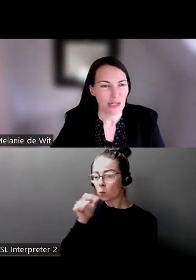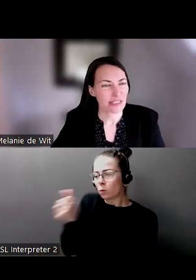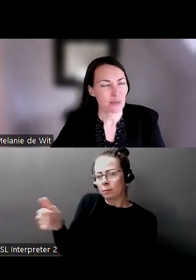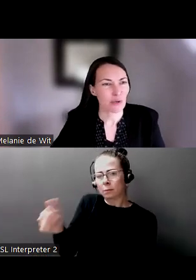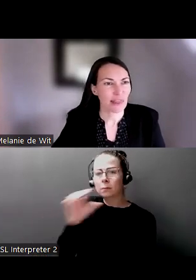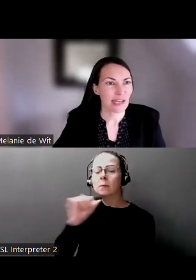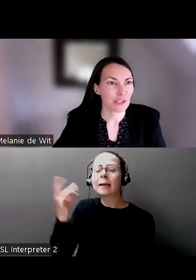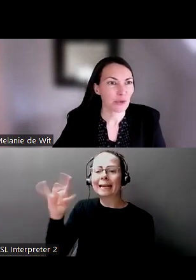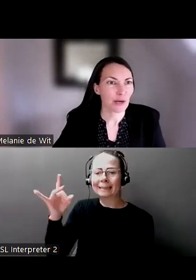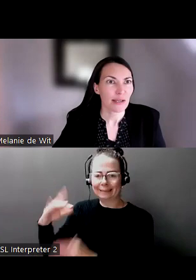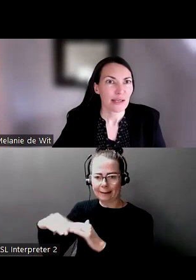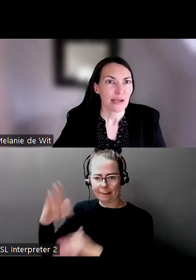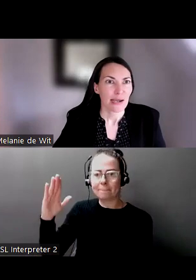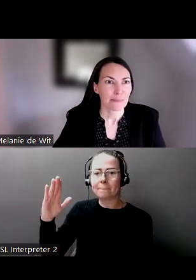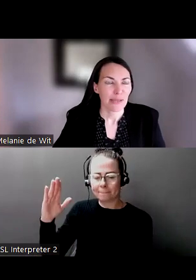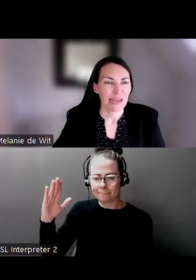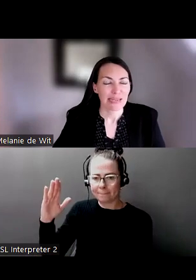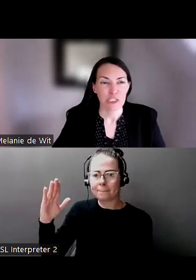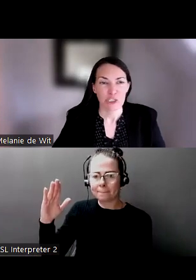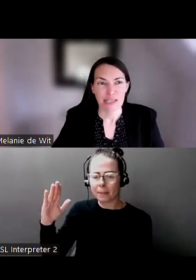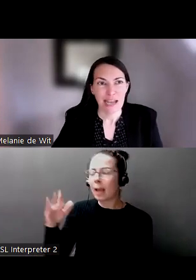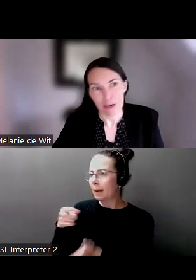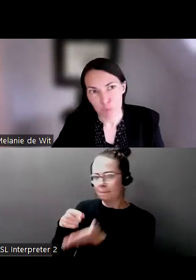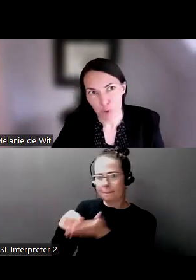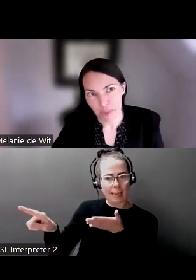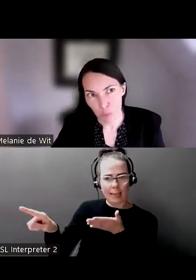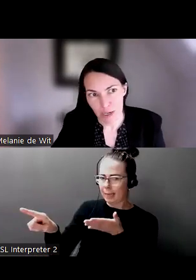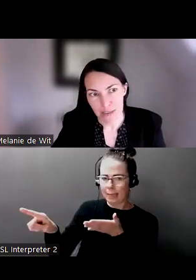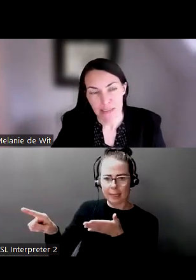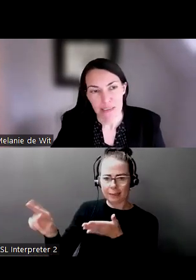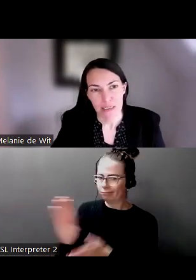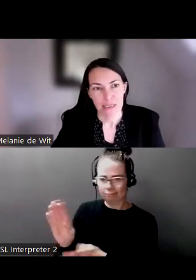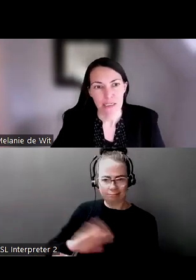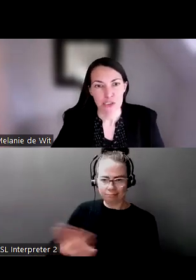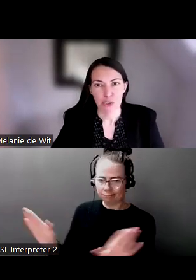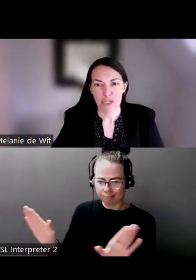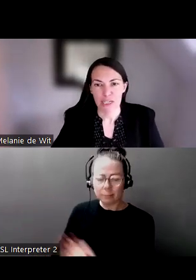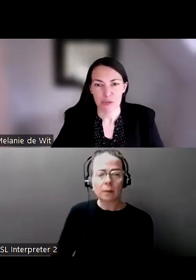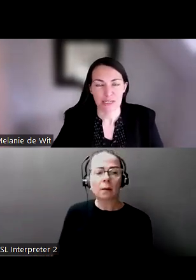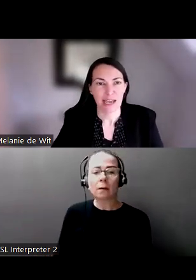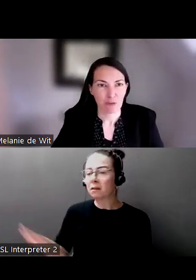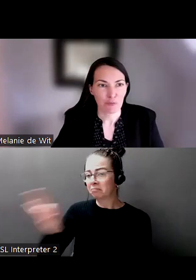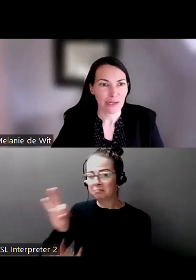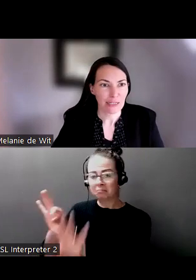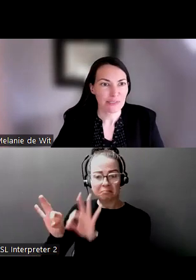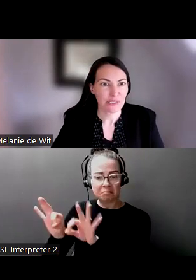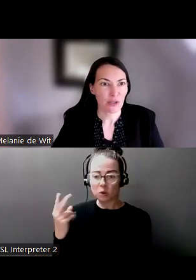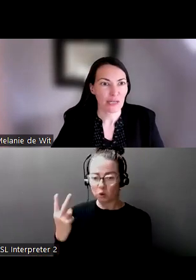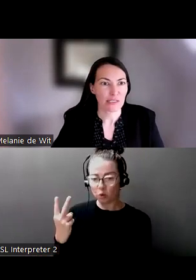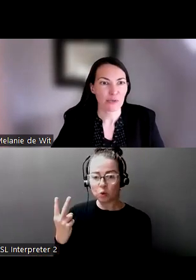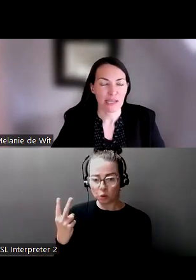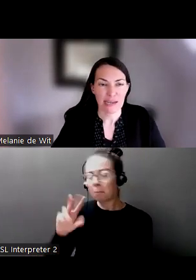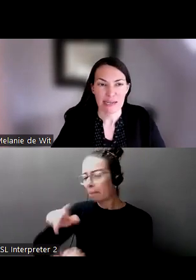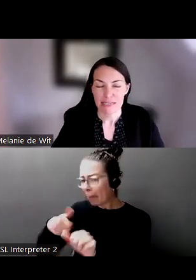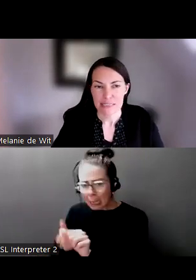Again, not someone that you're paying. You can have more than one attorney. You can have backups. All that